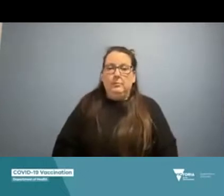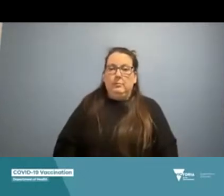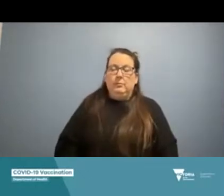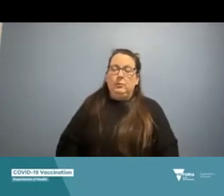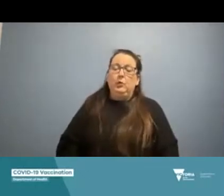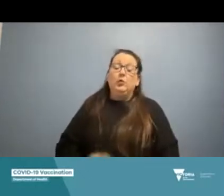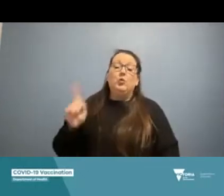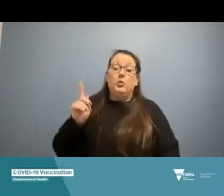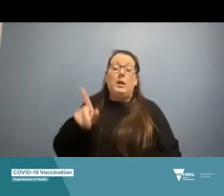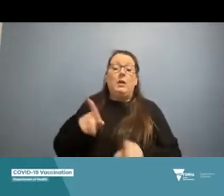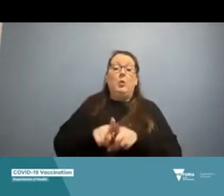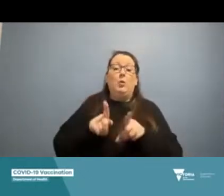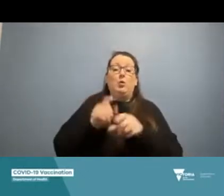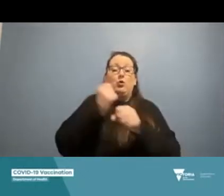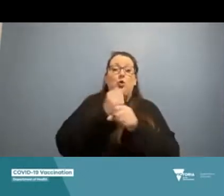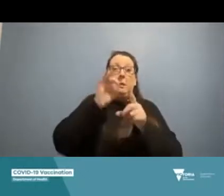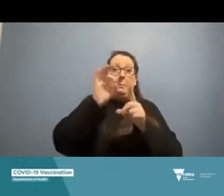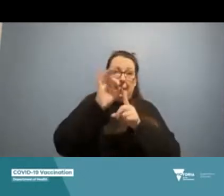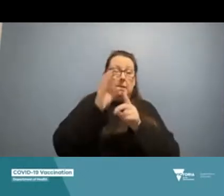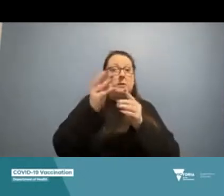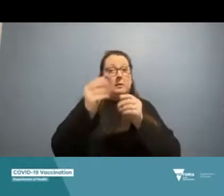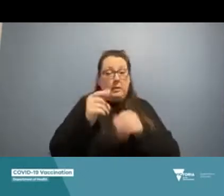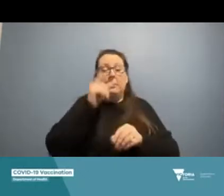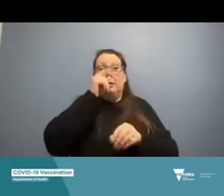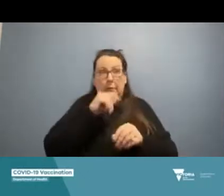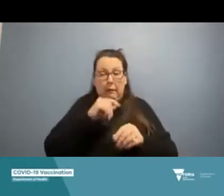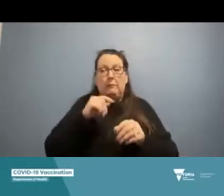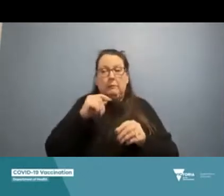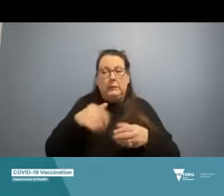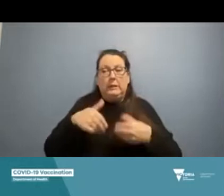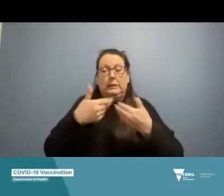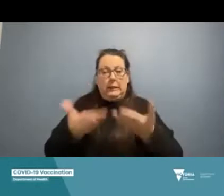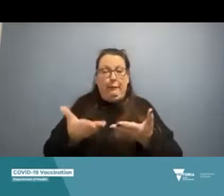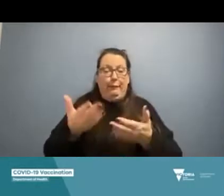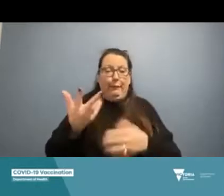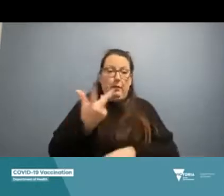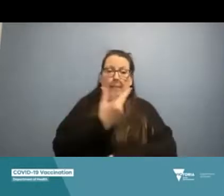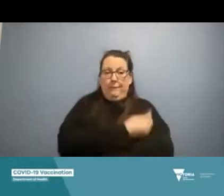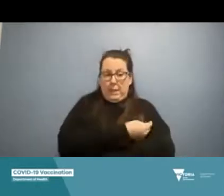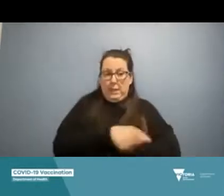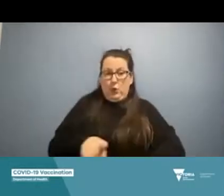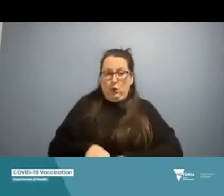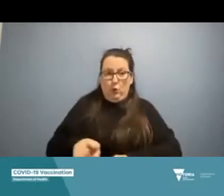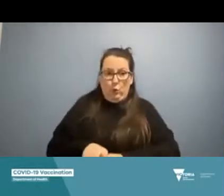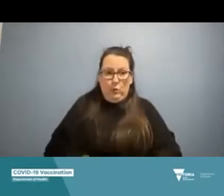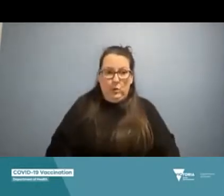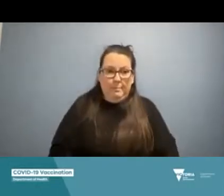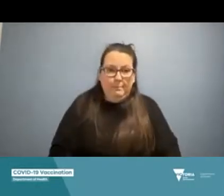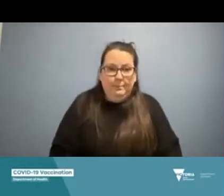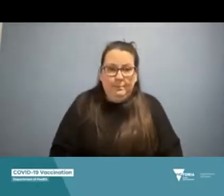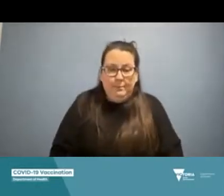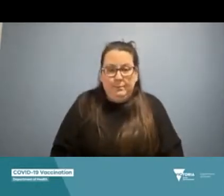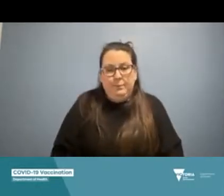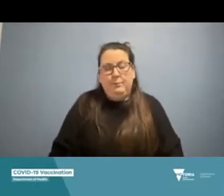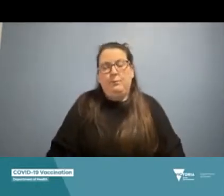website, there's a list of GPs and a list of sites that offer the vaccines as well. So it's a matter of, I